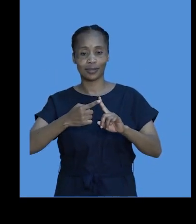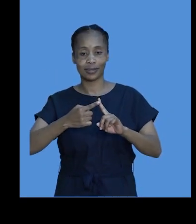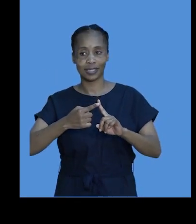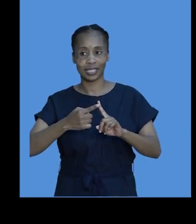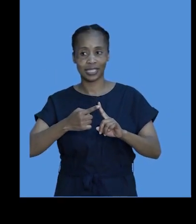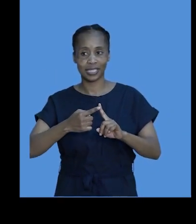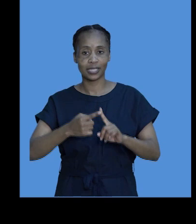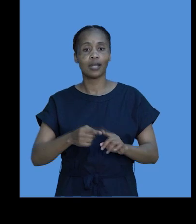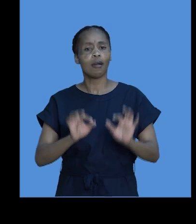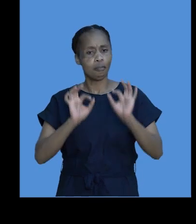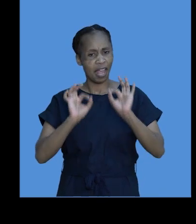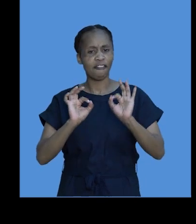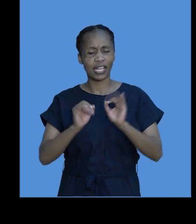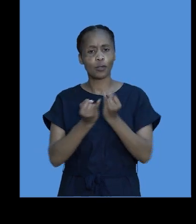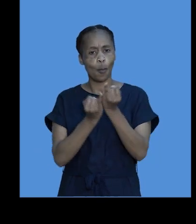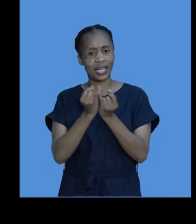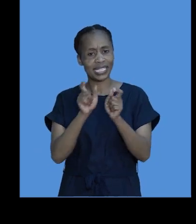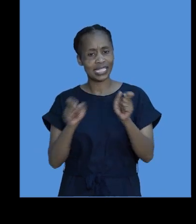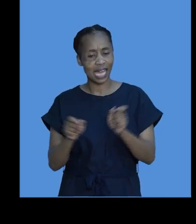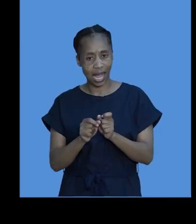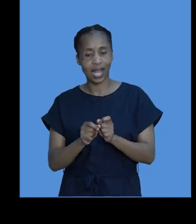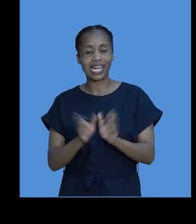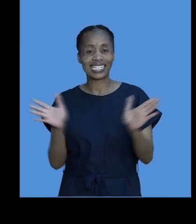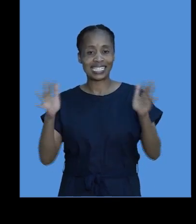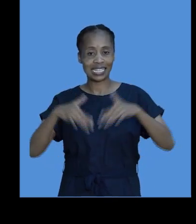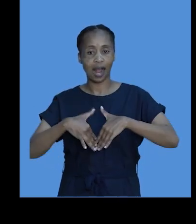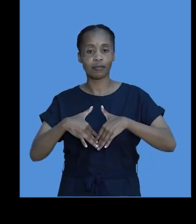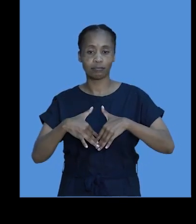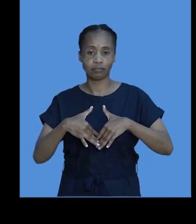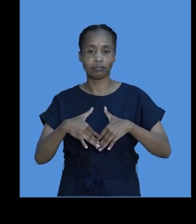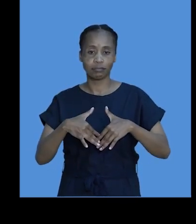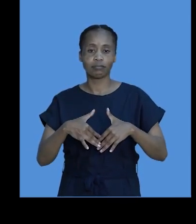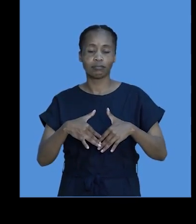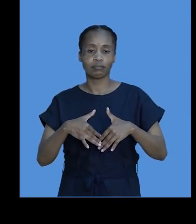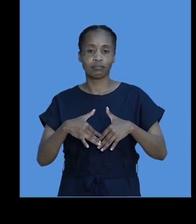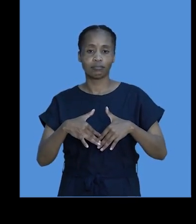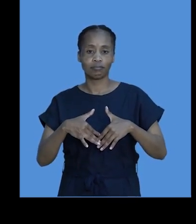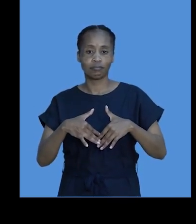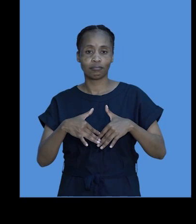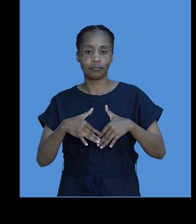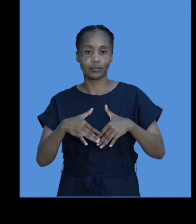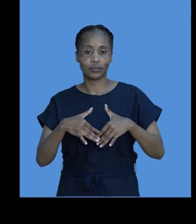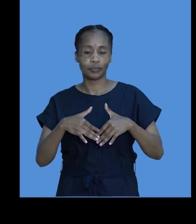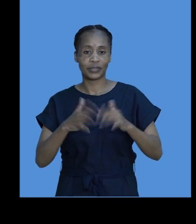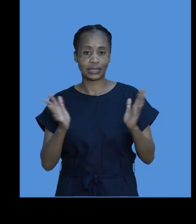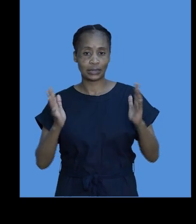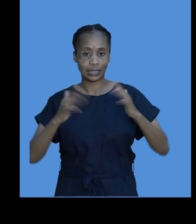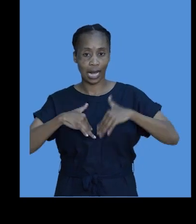point. What is our shutdown point, people? For a perfect competitor, the shutdown point is the point where